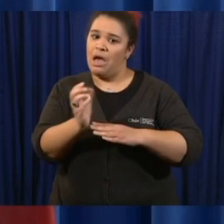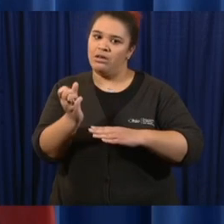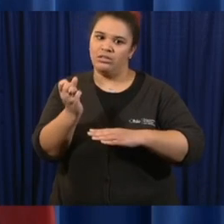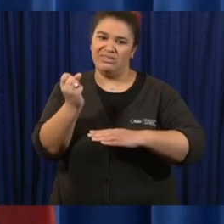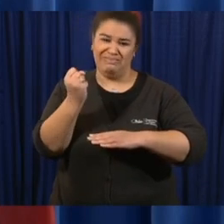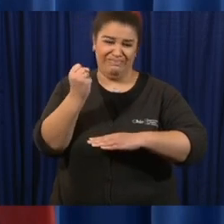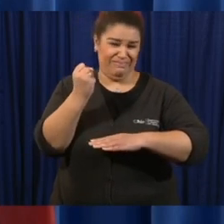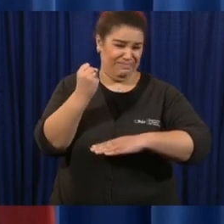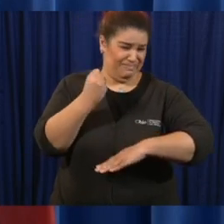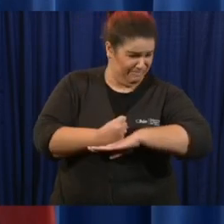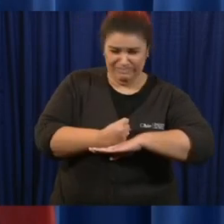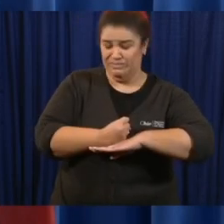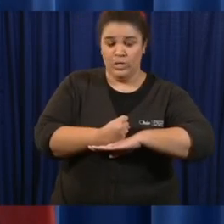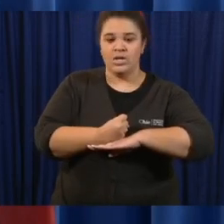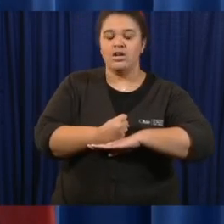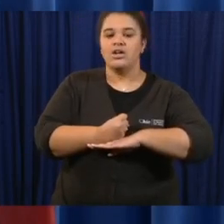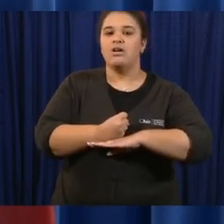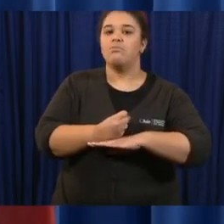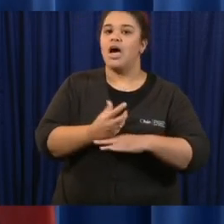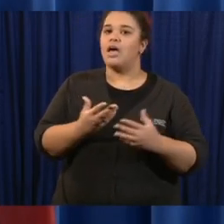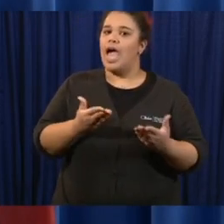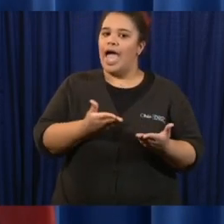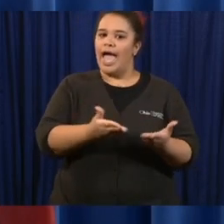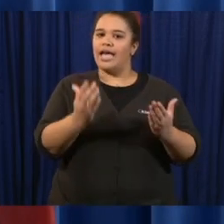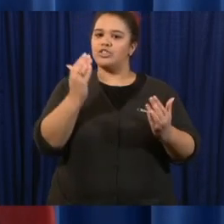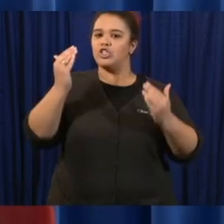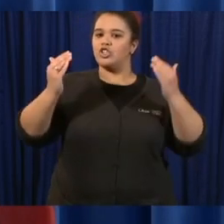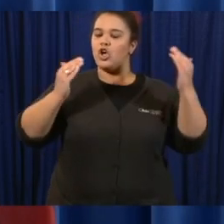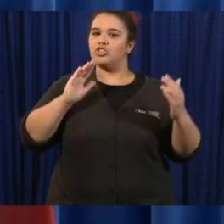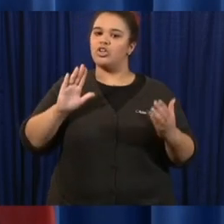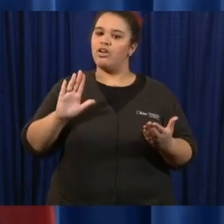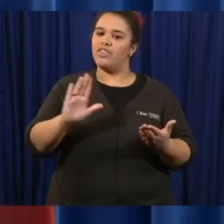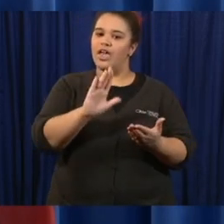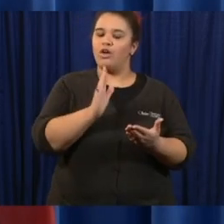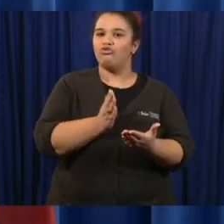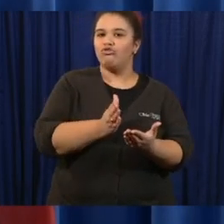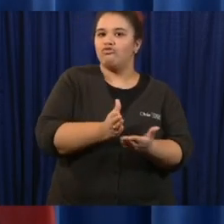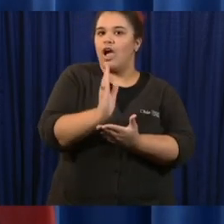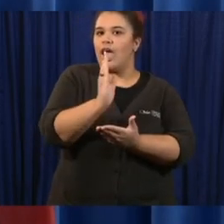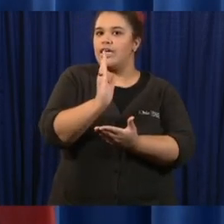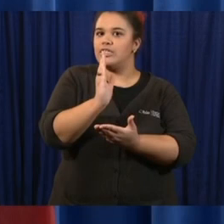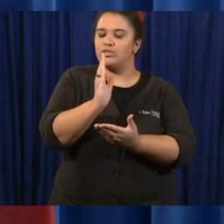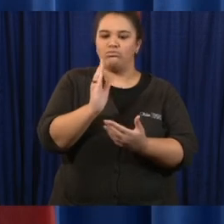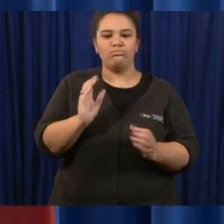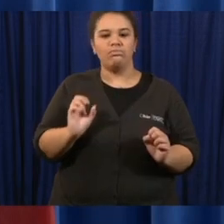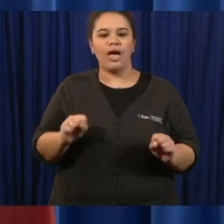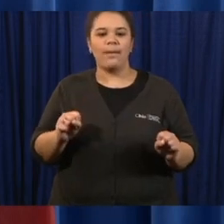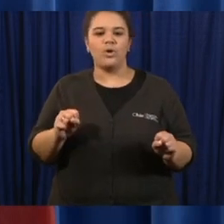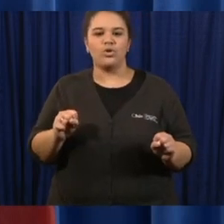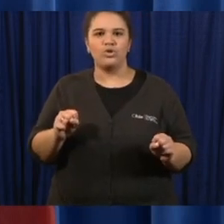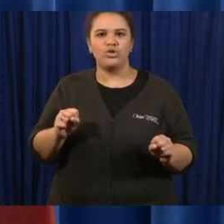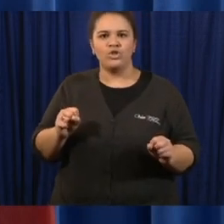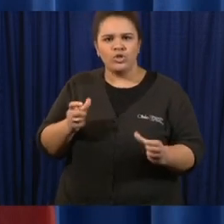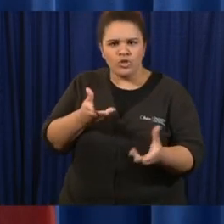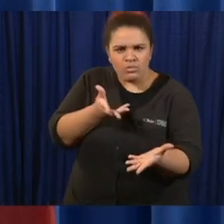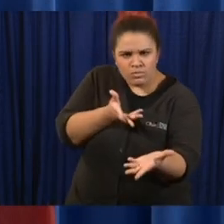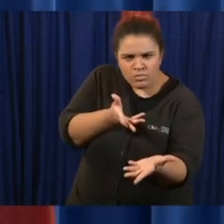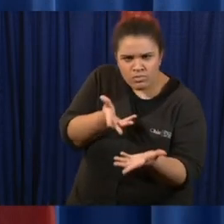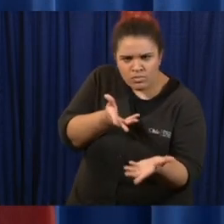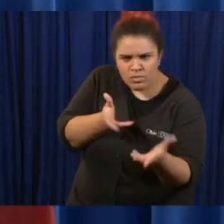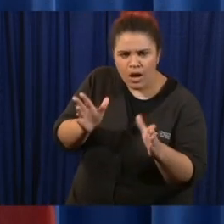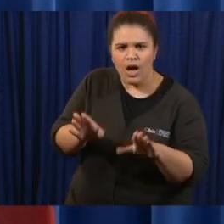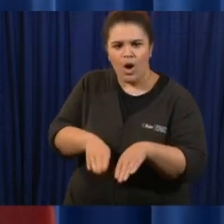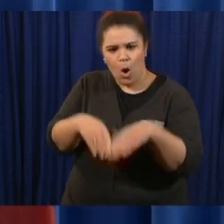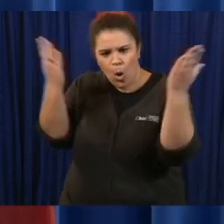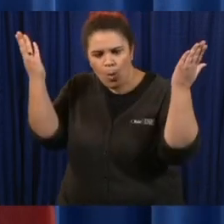have the right to, as adults, welcome commerce, and people should have the right to go in and engage in that commerce if they do it safely.